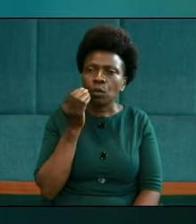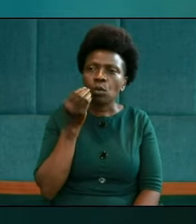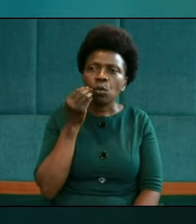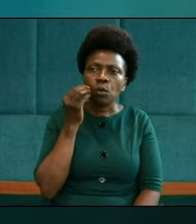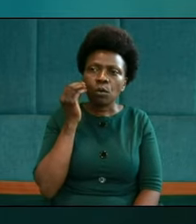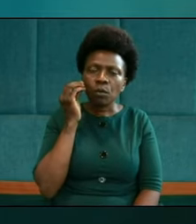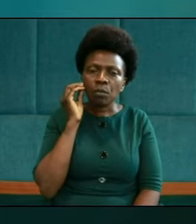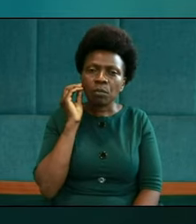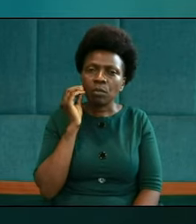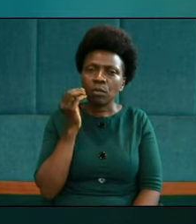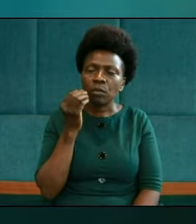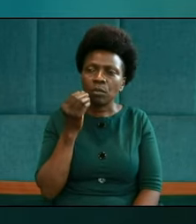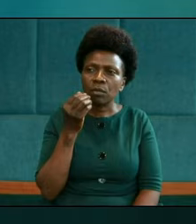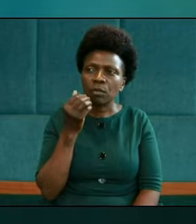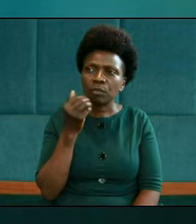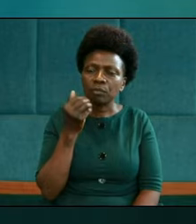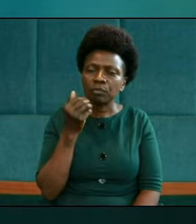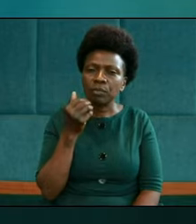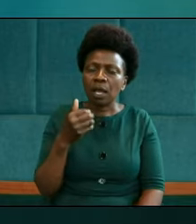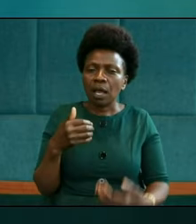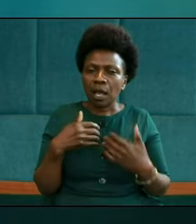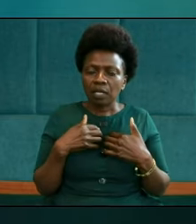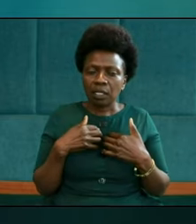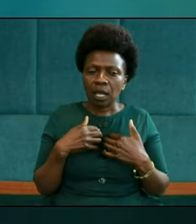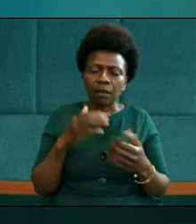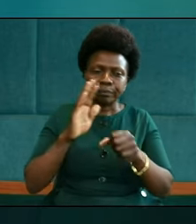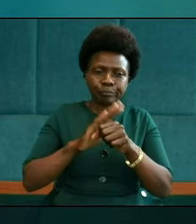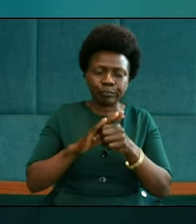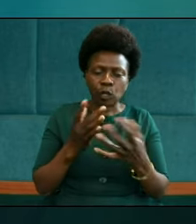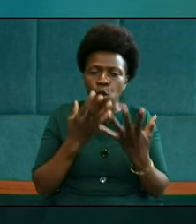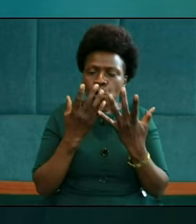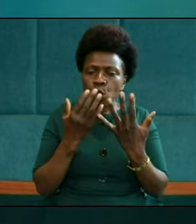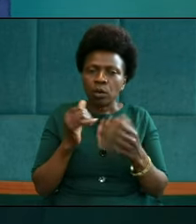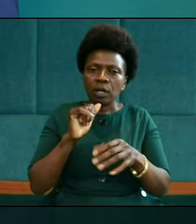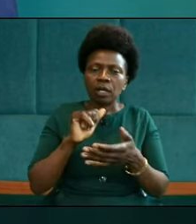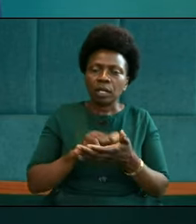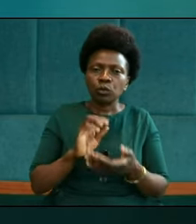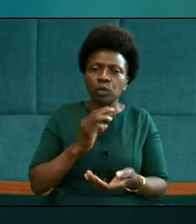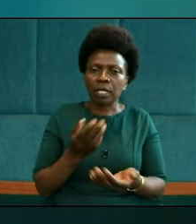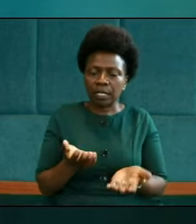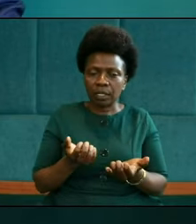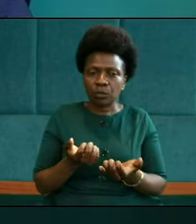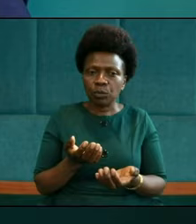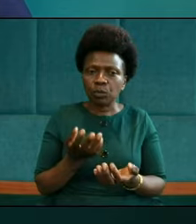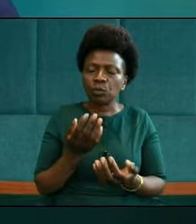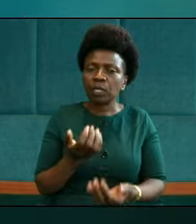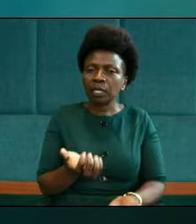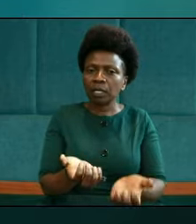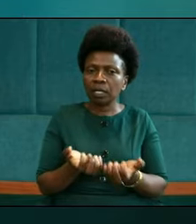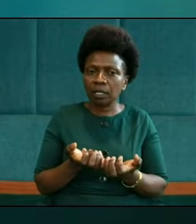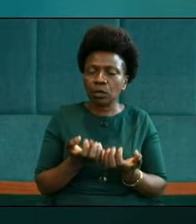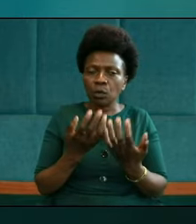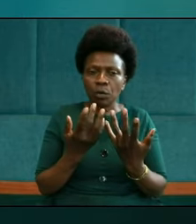Home has the lot of warmth that we need. We need warmth. We need